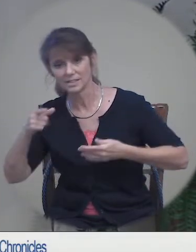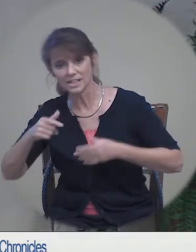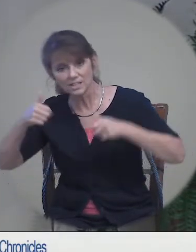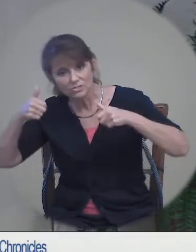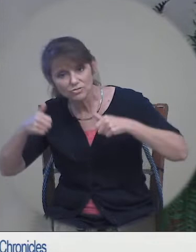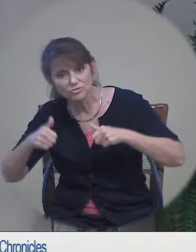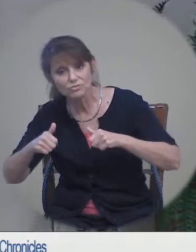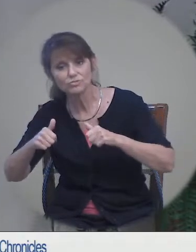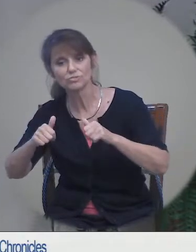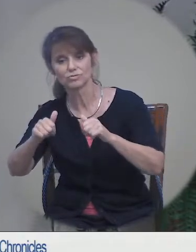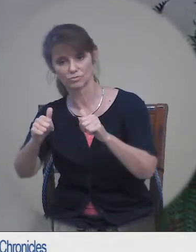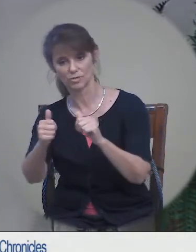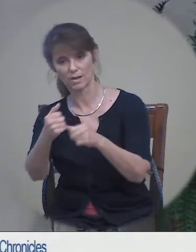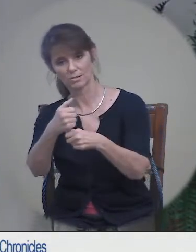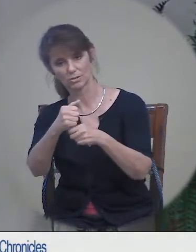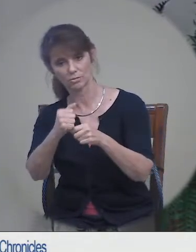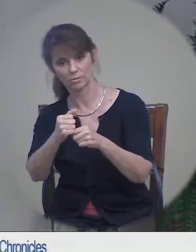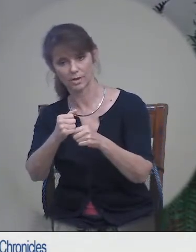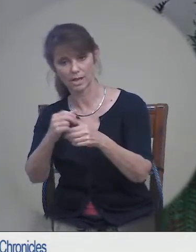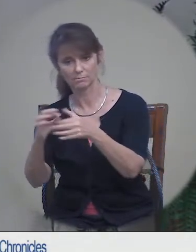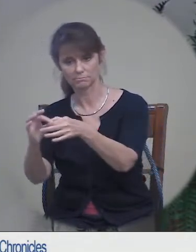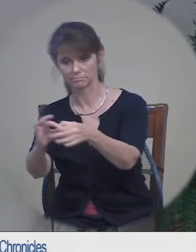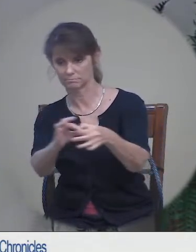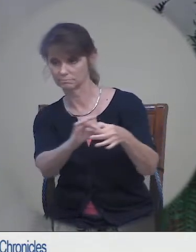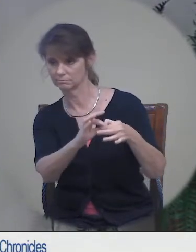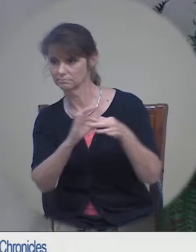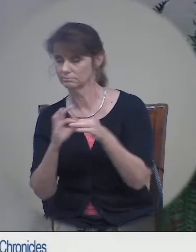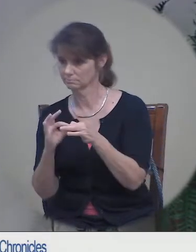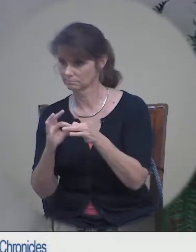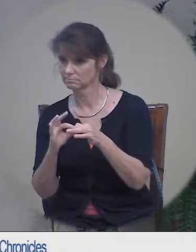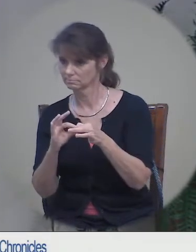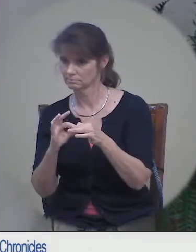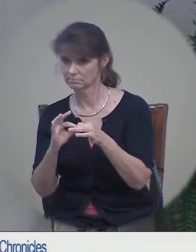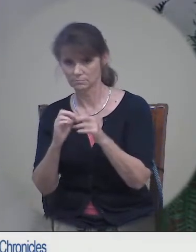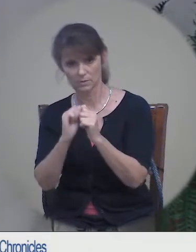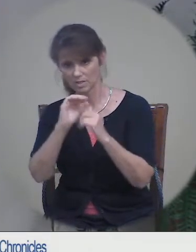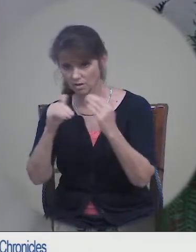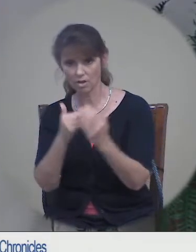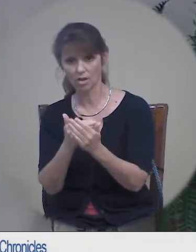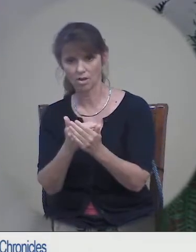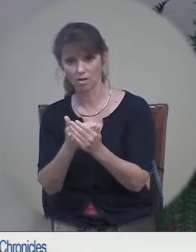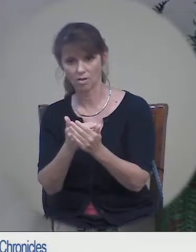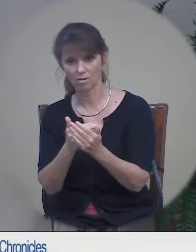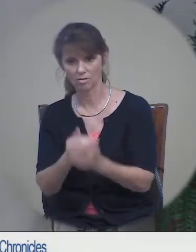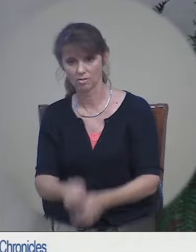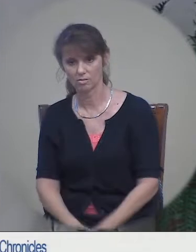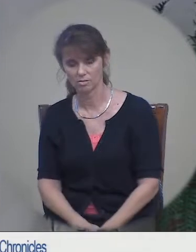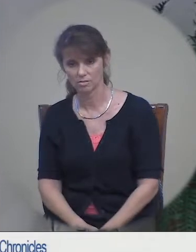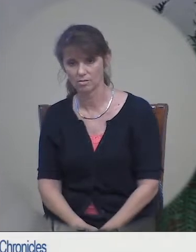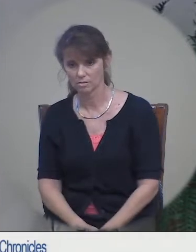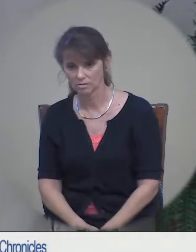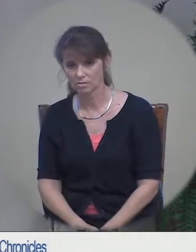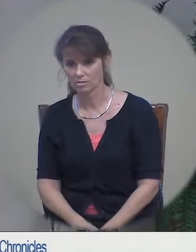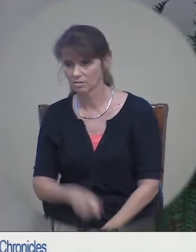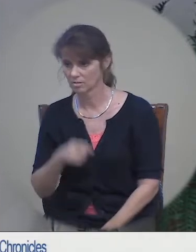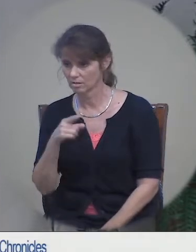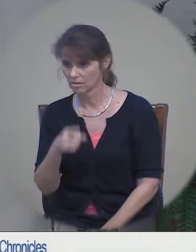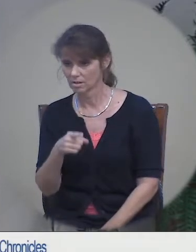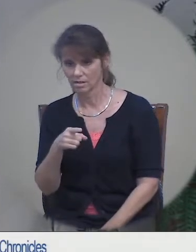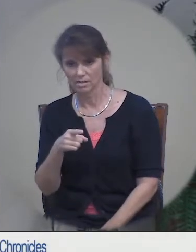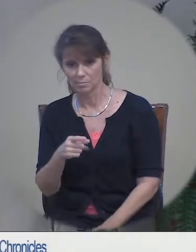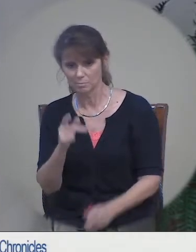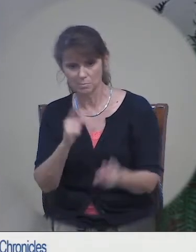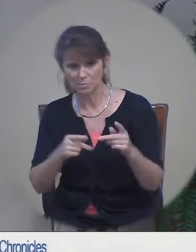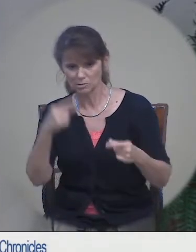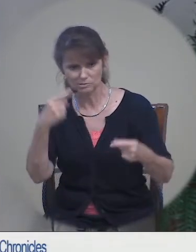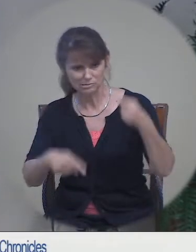create reconciliation amongst all his brethren. They've been divided since the time of Rehoboam and